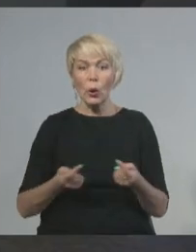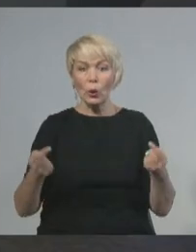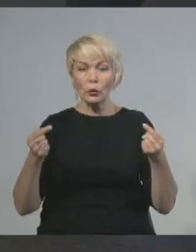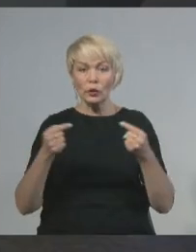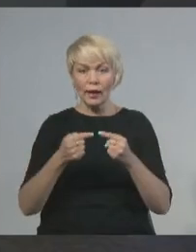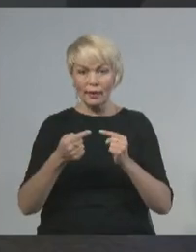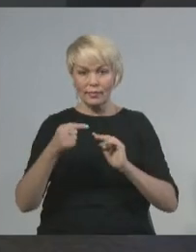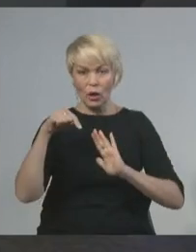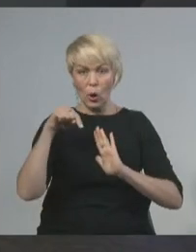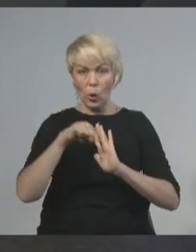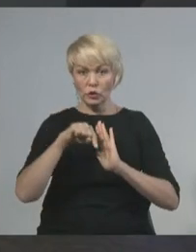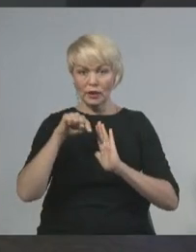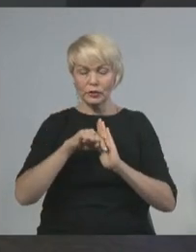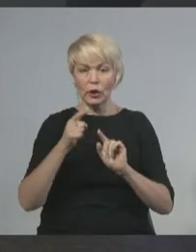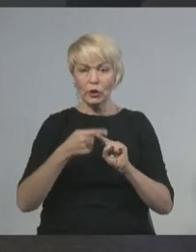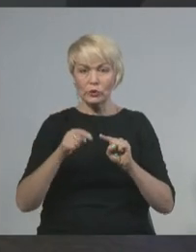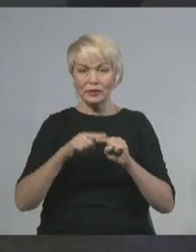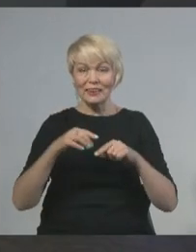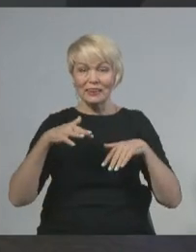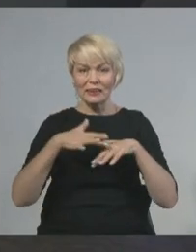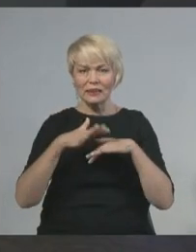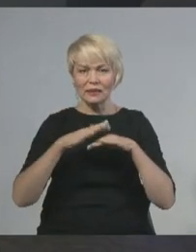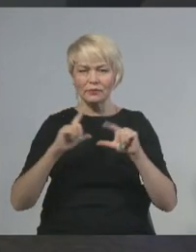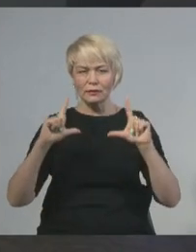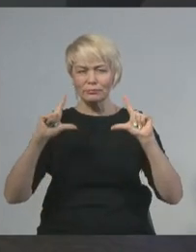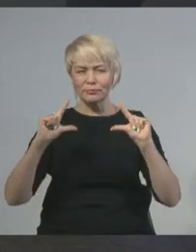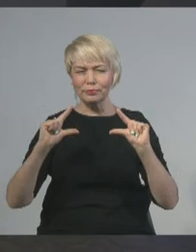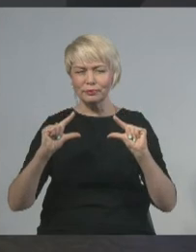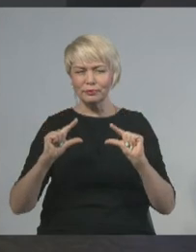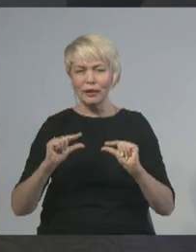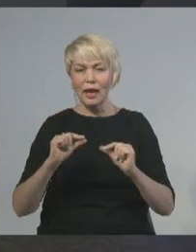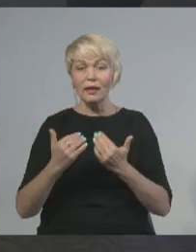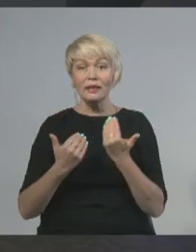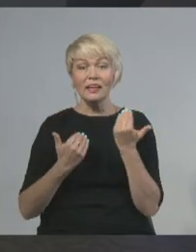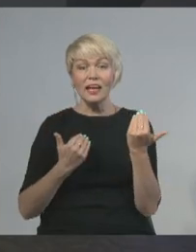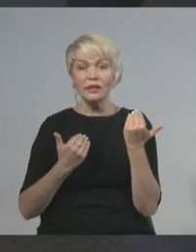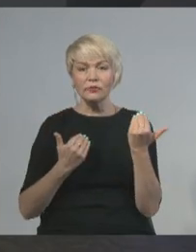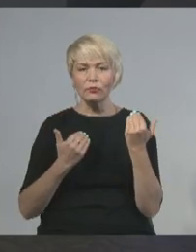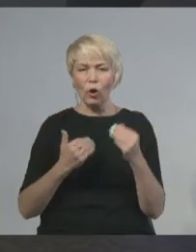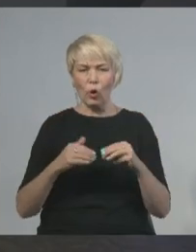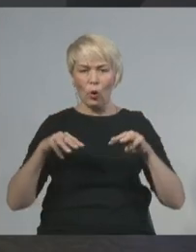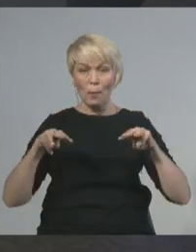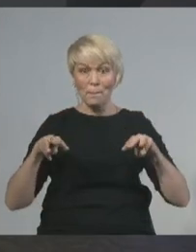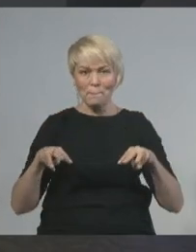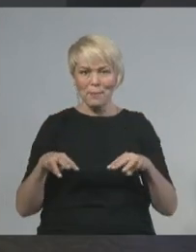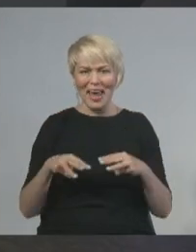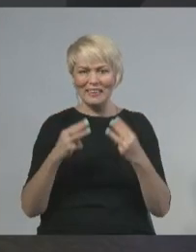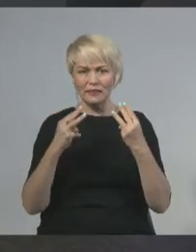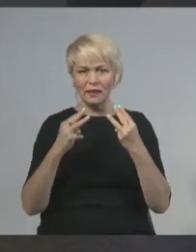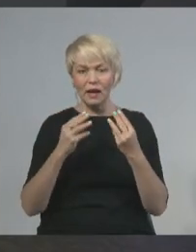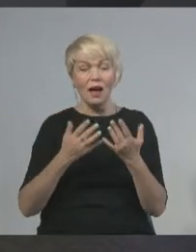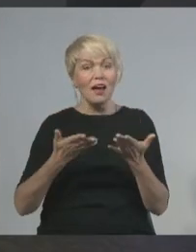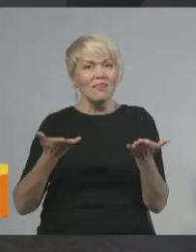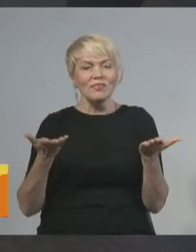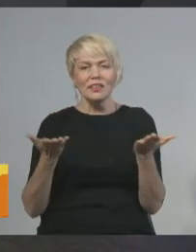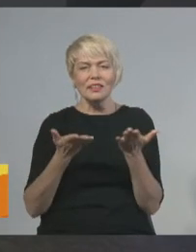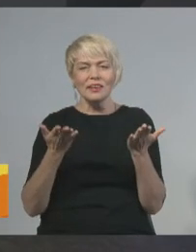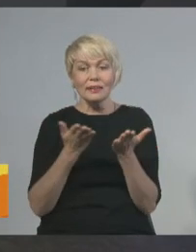tell us what do these figures mean exactly of this drop for your media